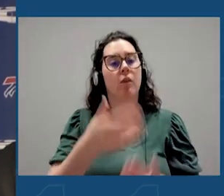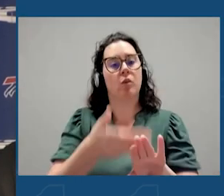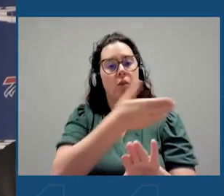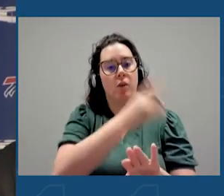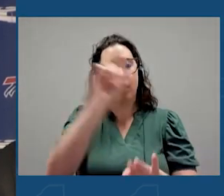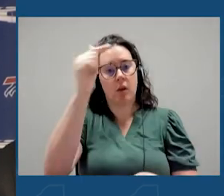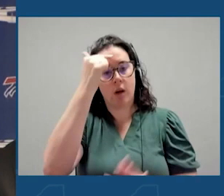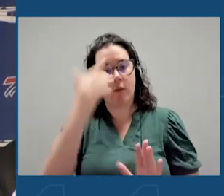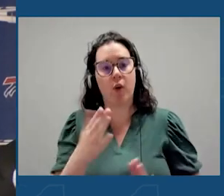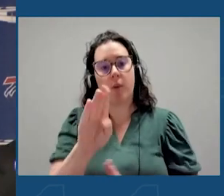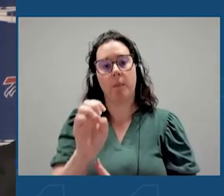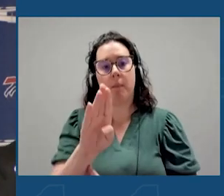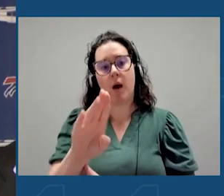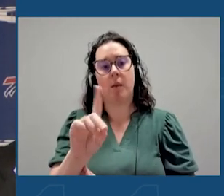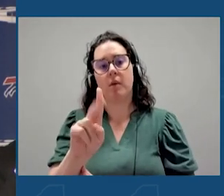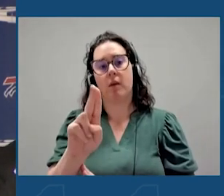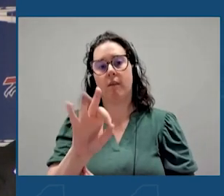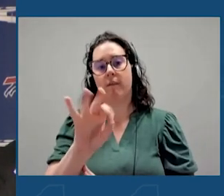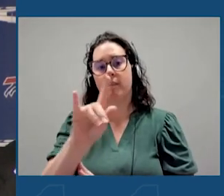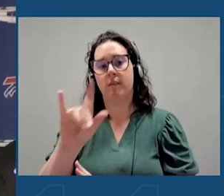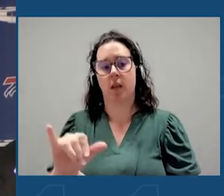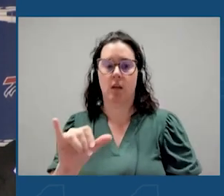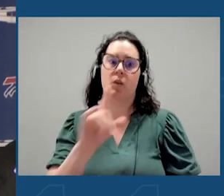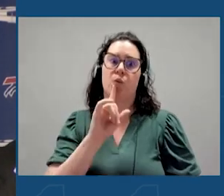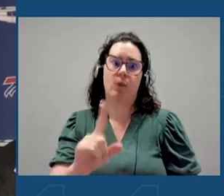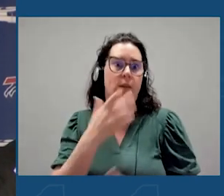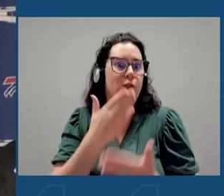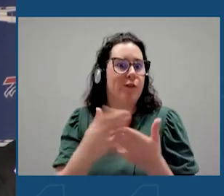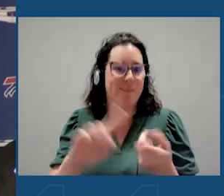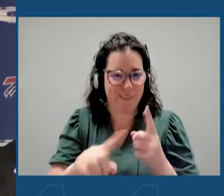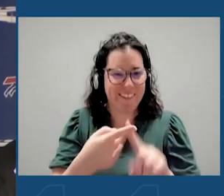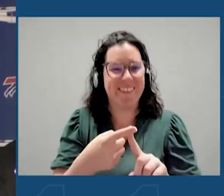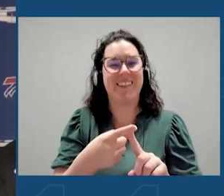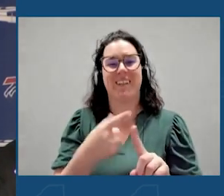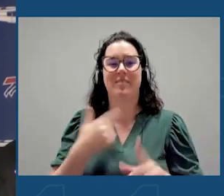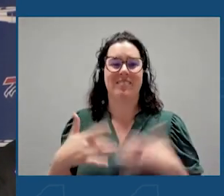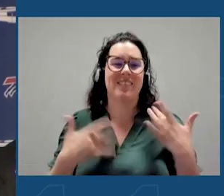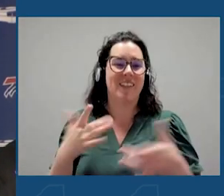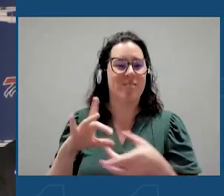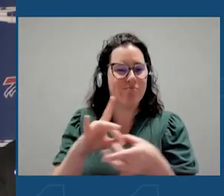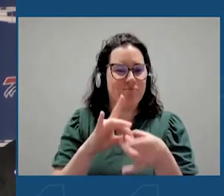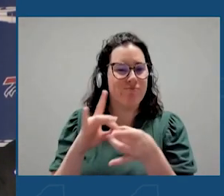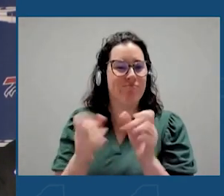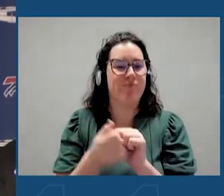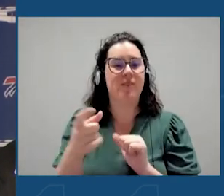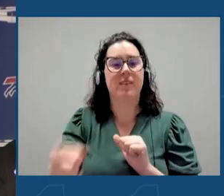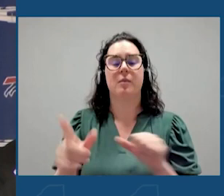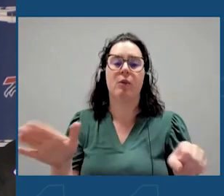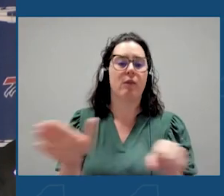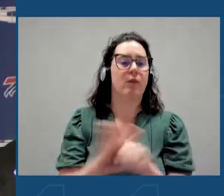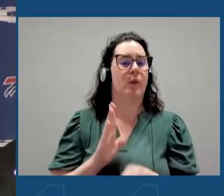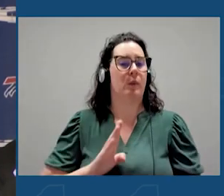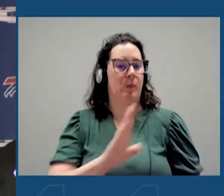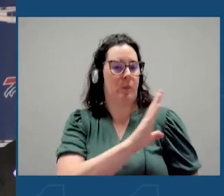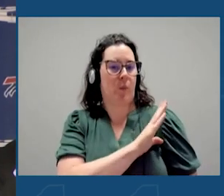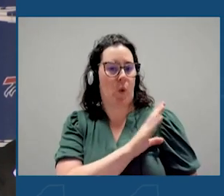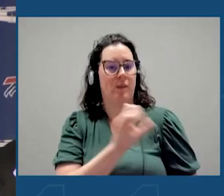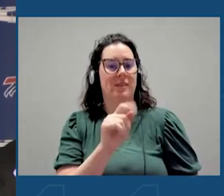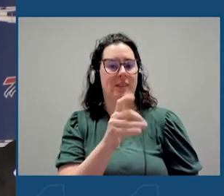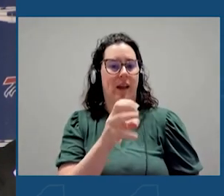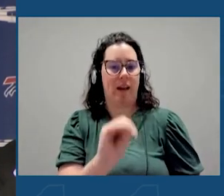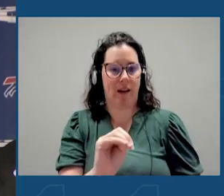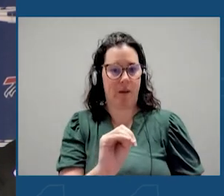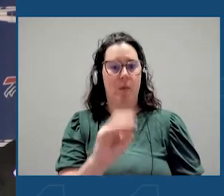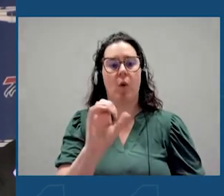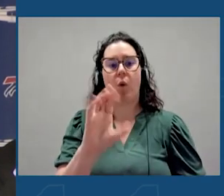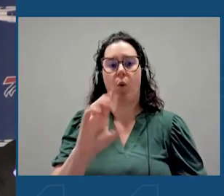who has been here, a good friend and somebody I really look forward to working with, and the entire board of the Erie County Stadium Corporation.